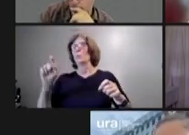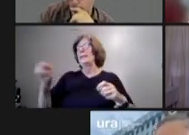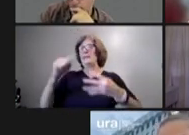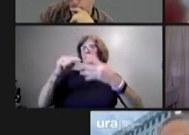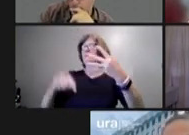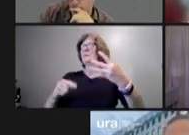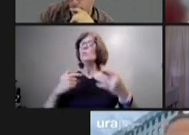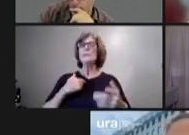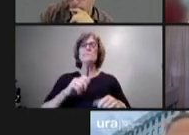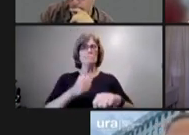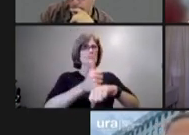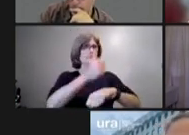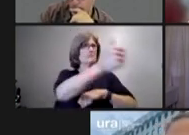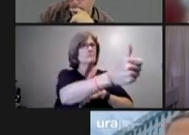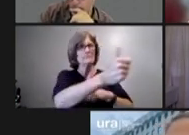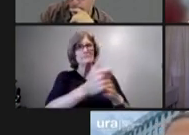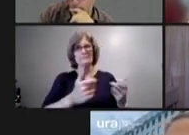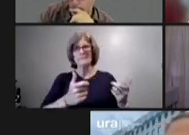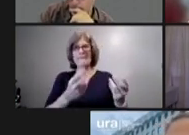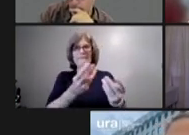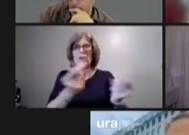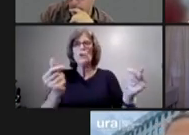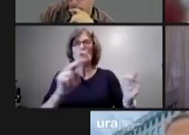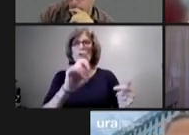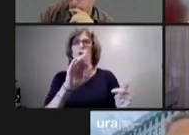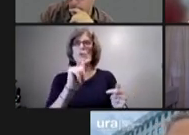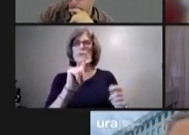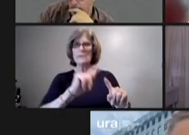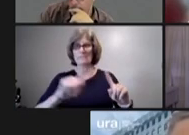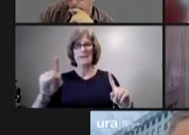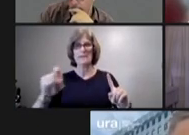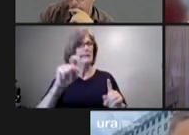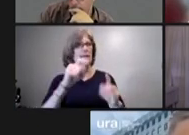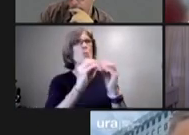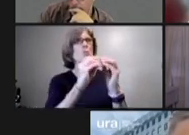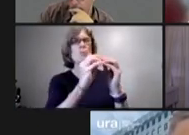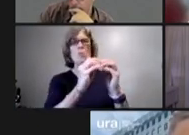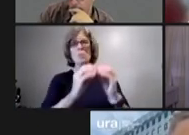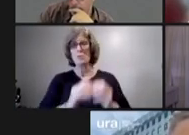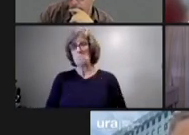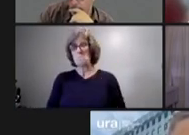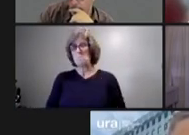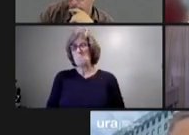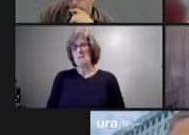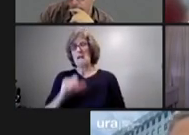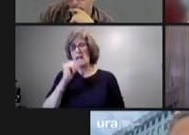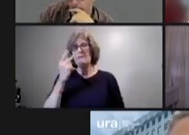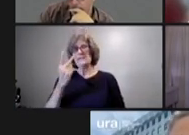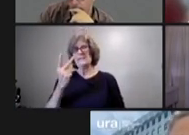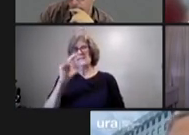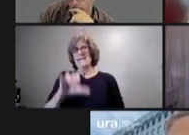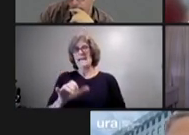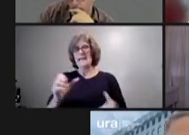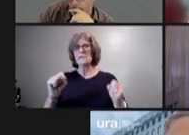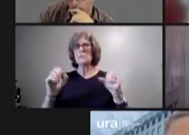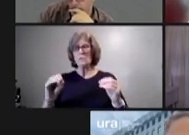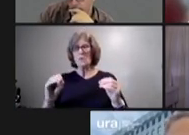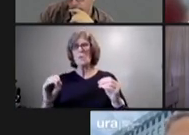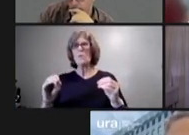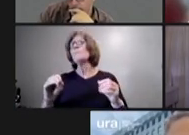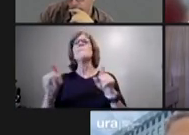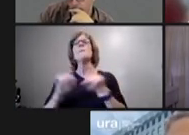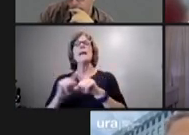had available. So I think I would just speak as it relates to